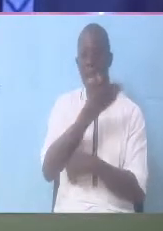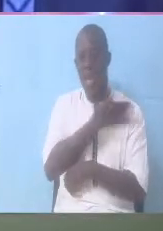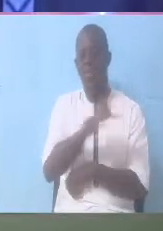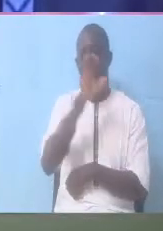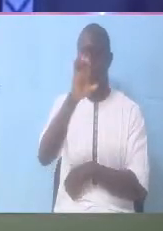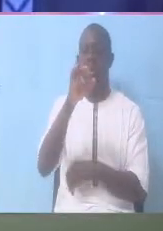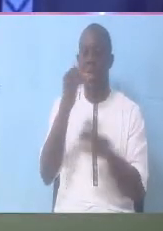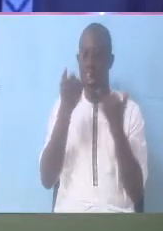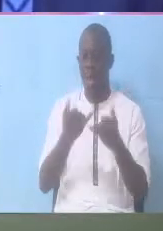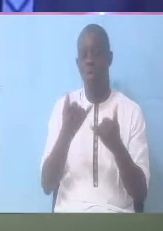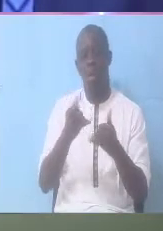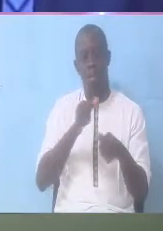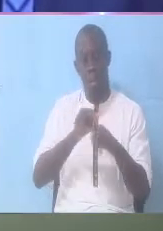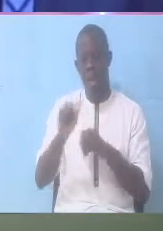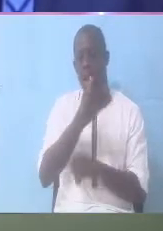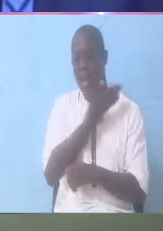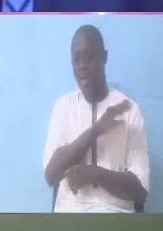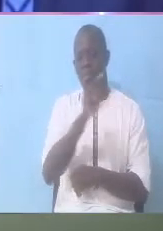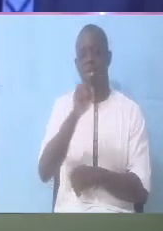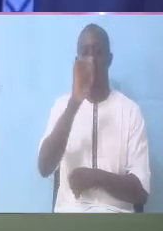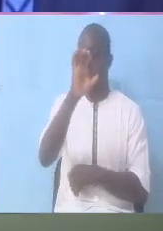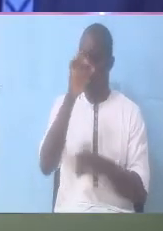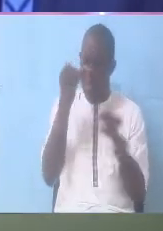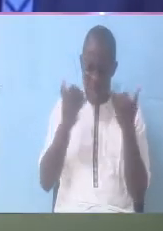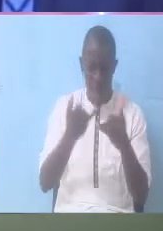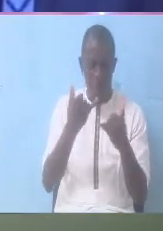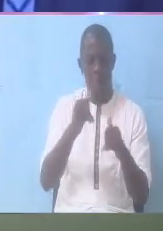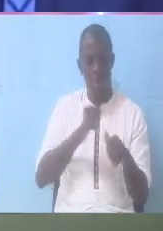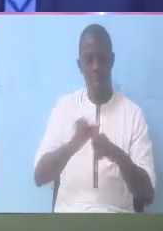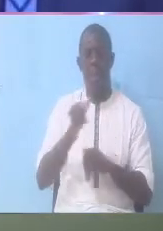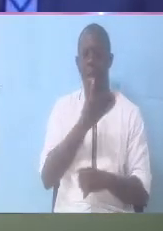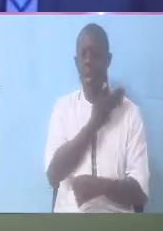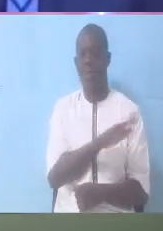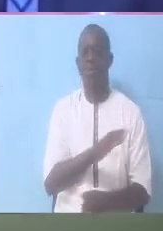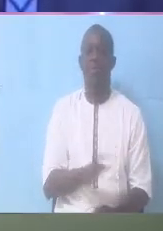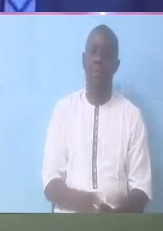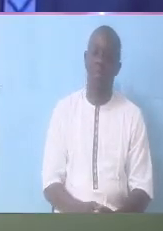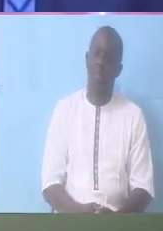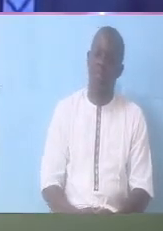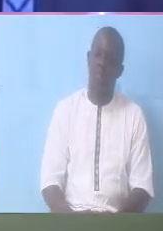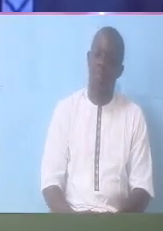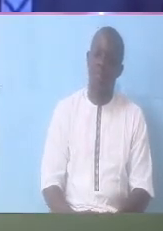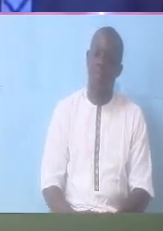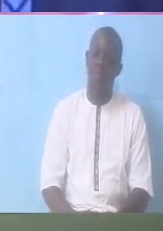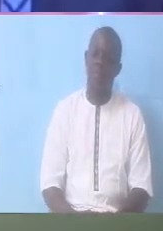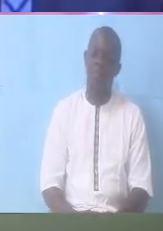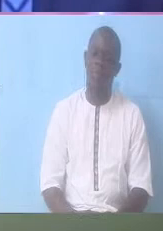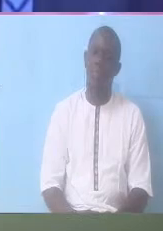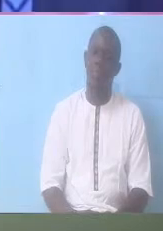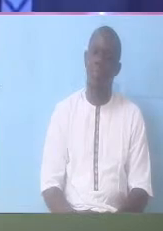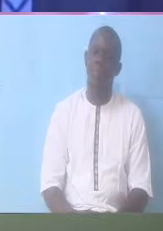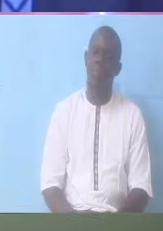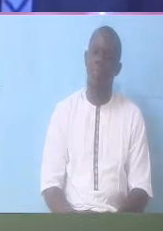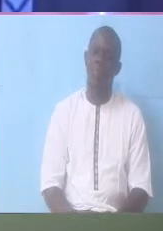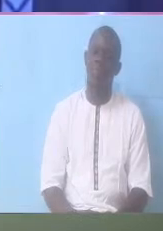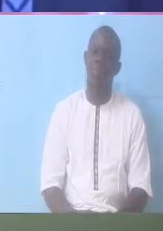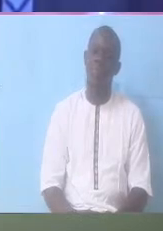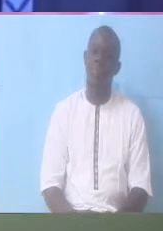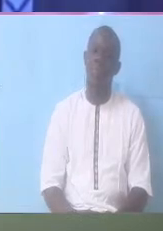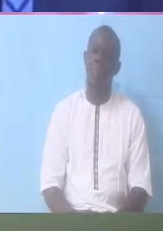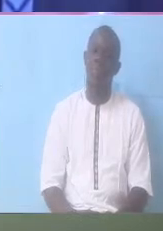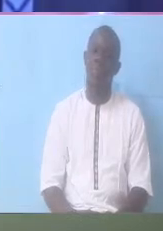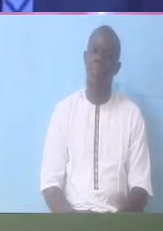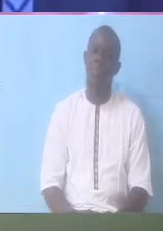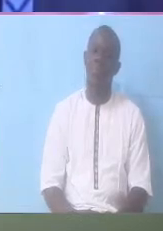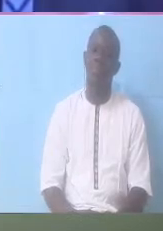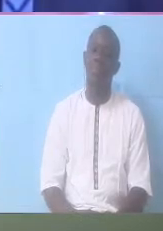borin tata dulato ngabajinka kumandi nga fenne mura telefono nyin dala pour kanan kan sute nka enko ibe